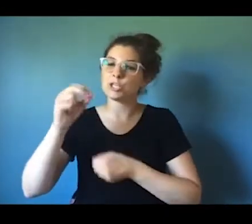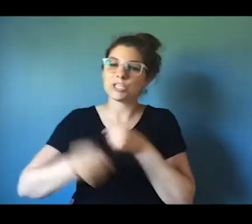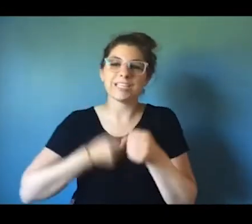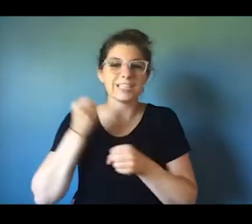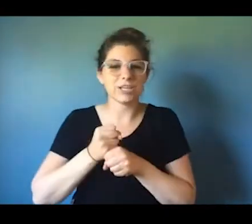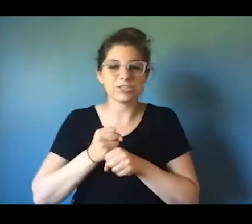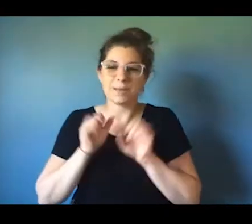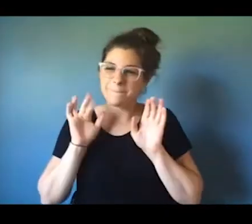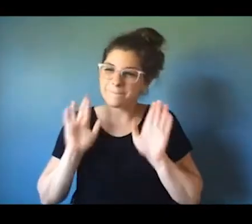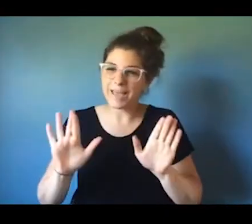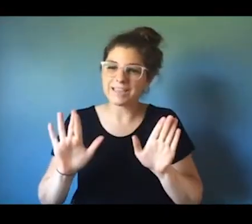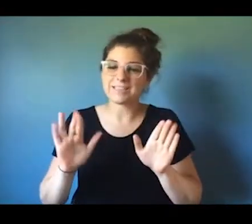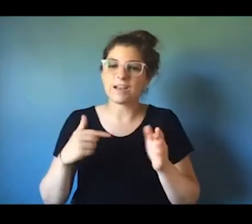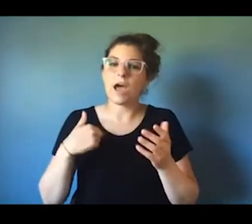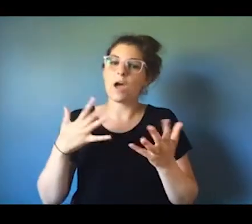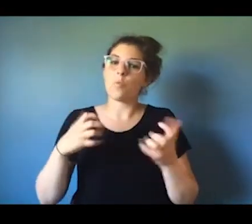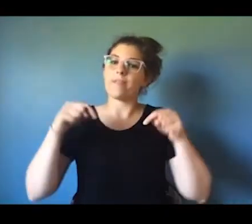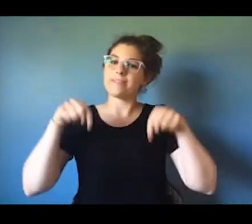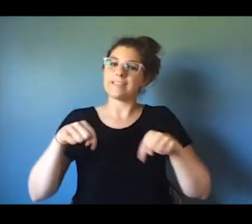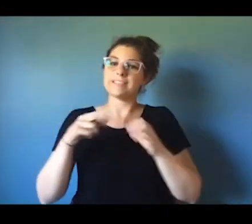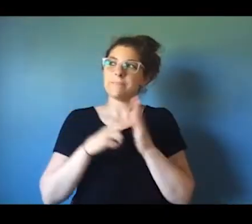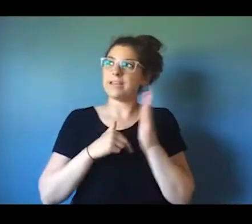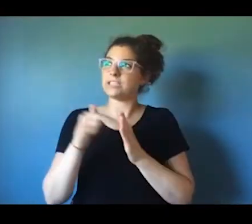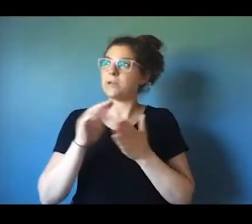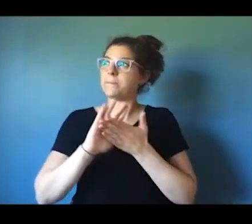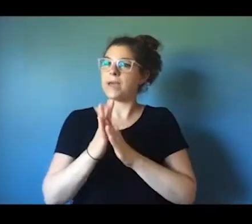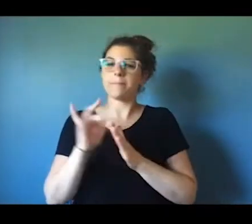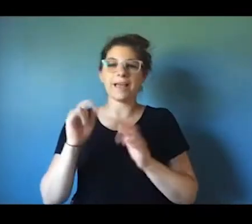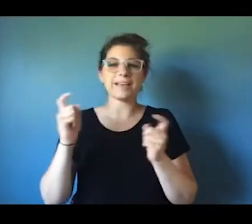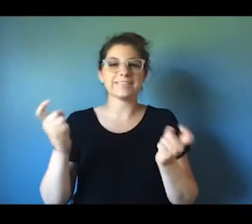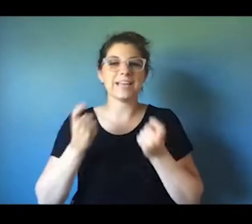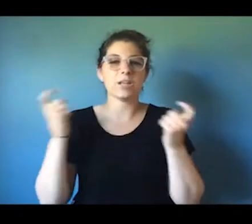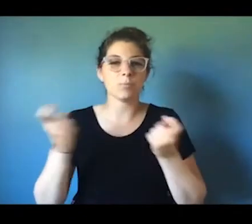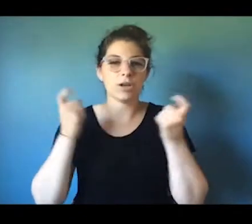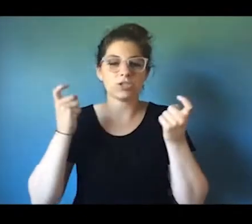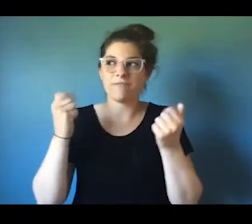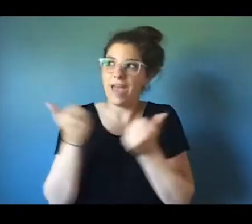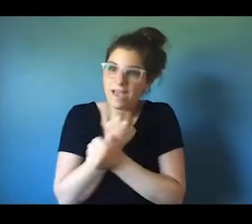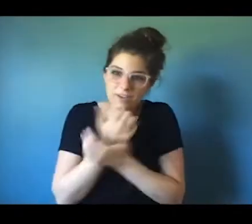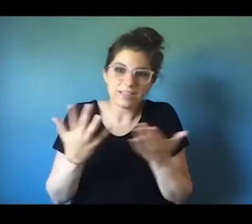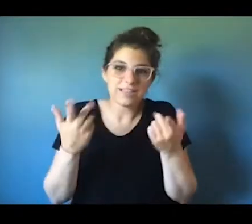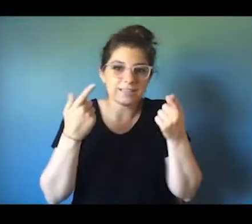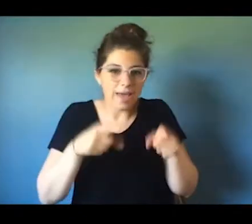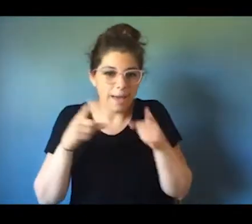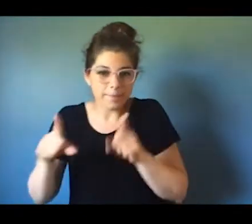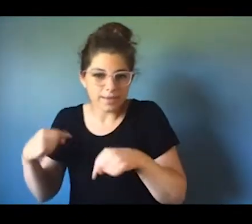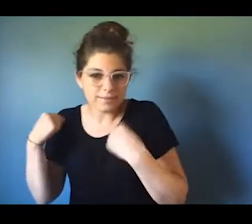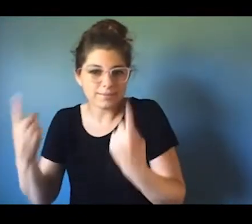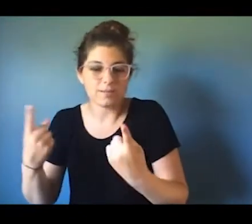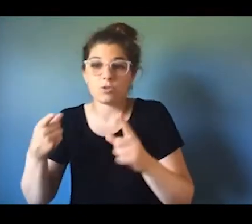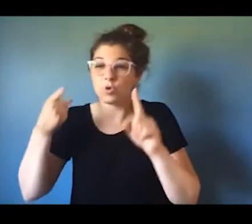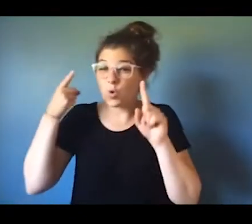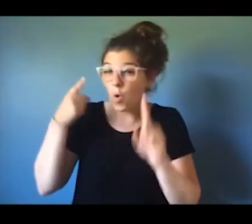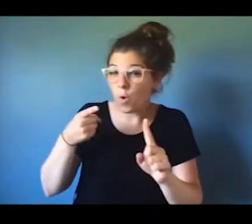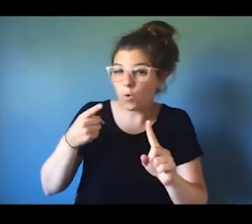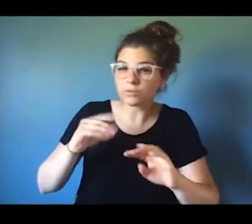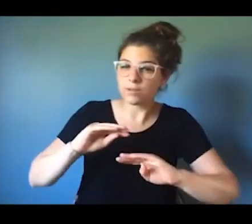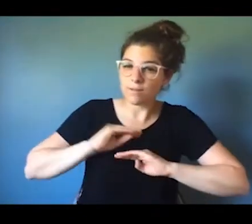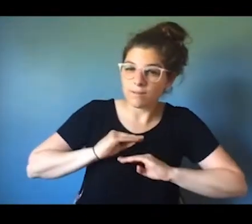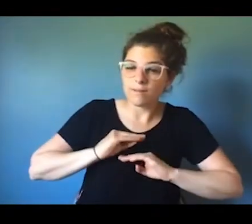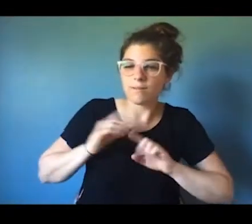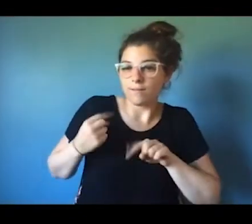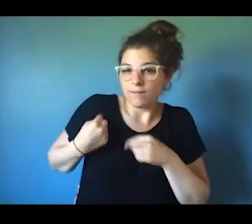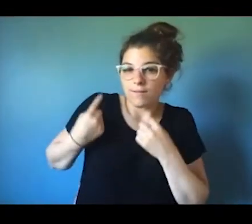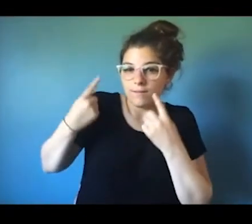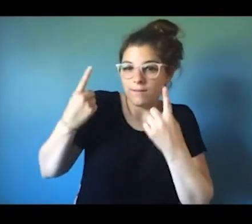I want to show, this is ADA, 30 years. It's incredible. And I want this painting to be a celebration of all that's been